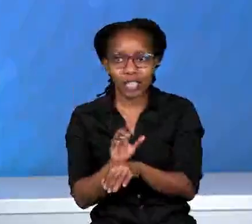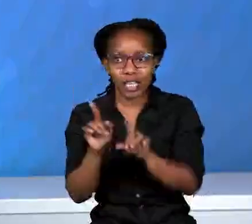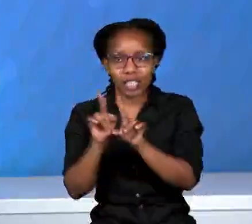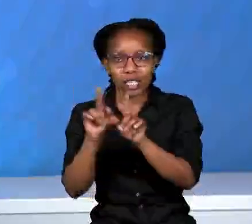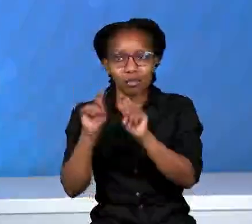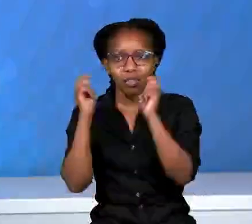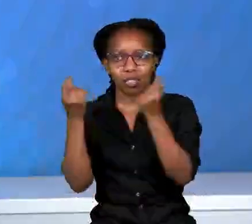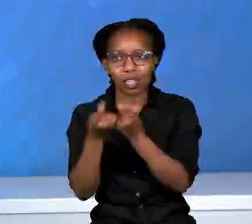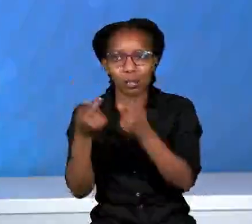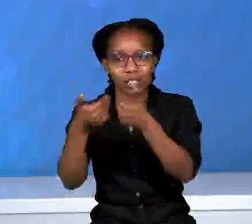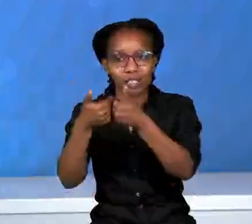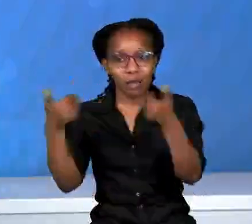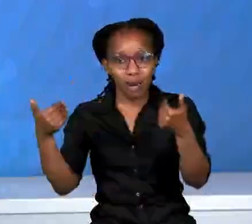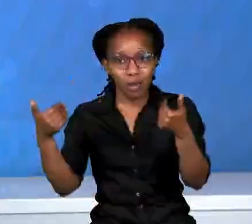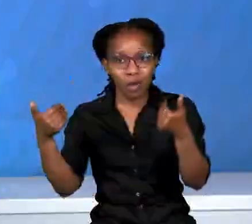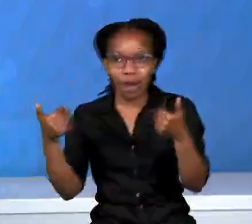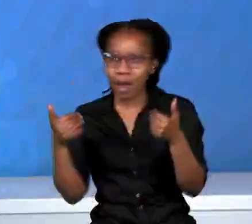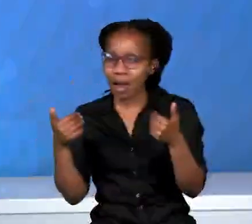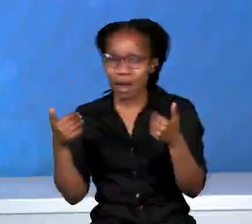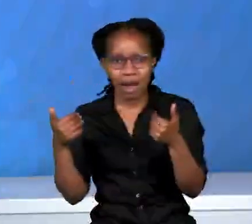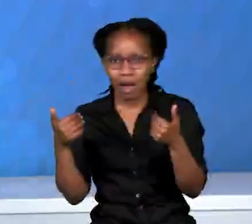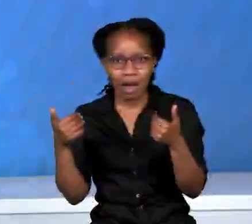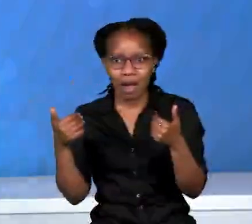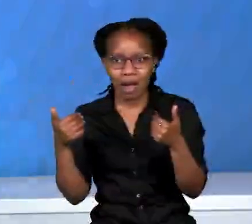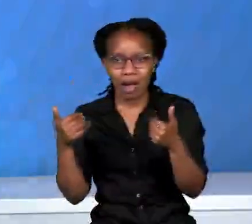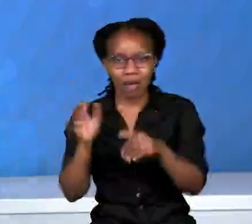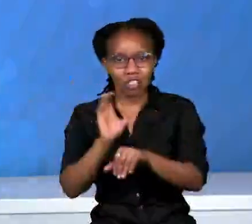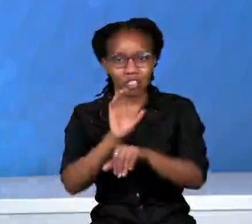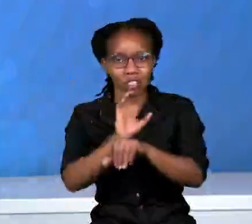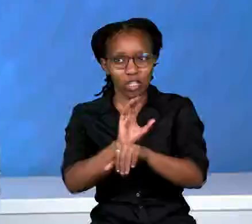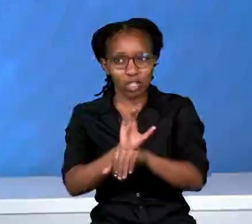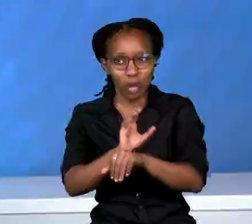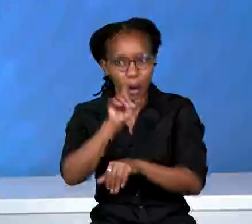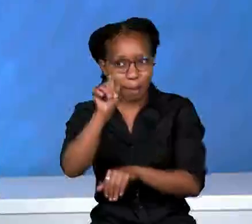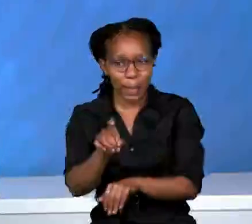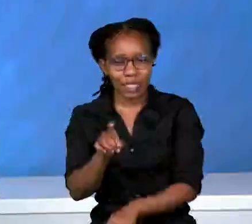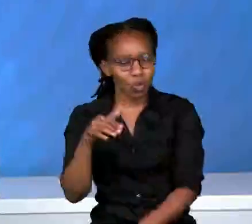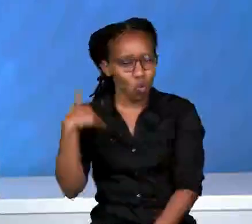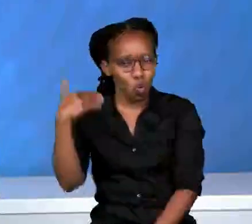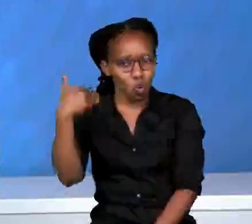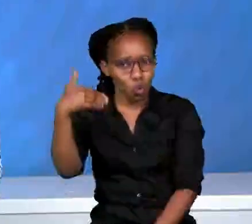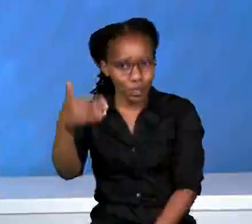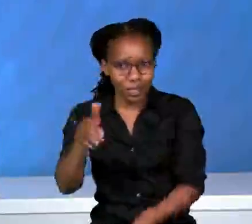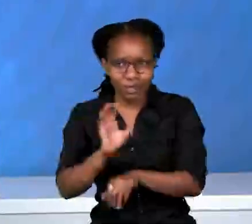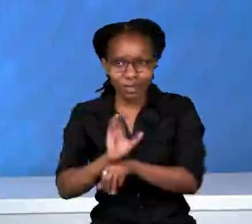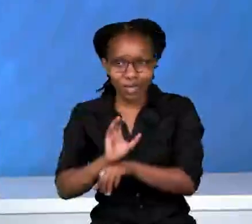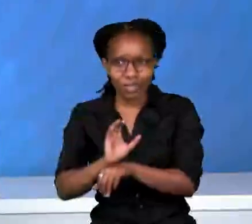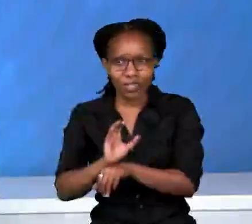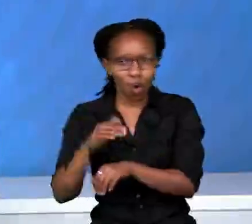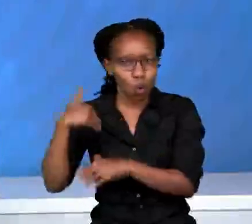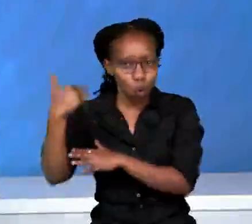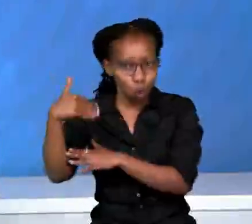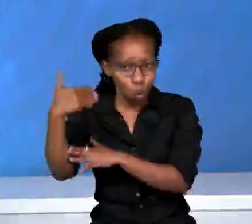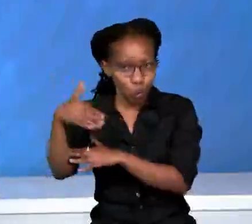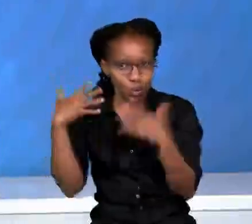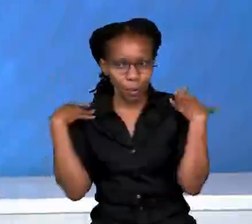ethnicity are inseparable. Okay. No. Okay. The church must always, Fred, must always exercise